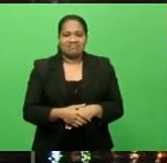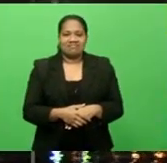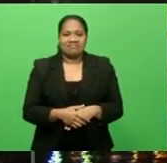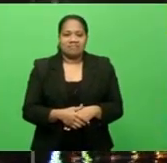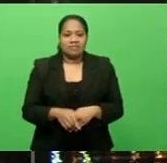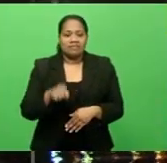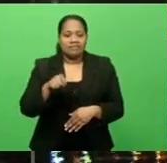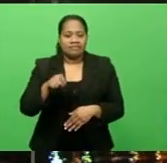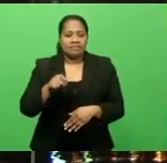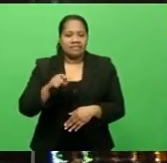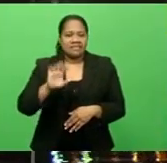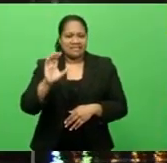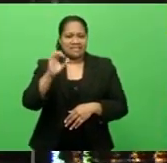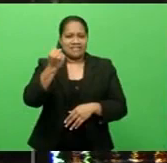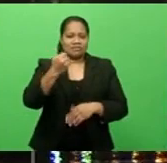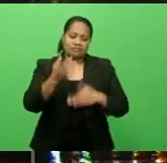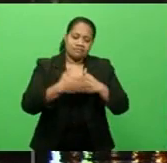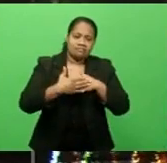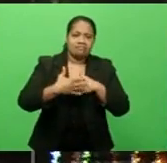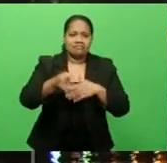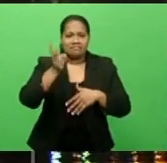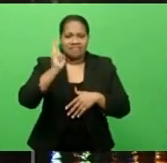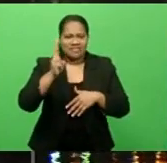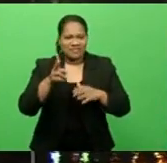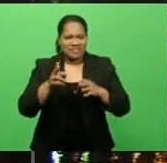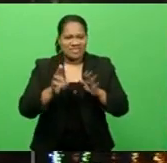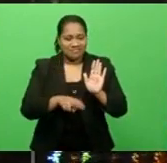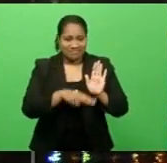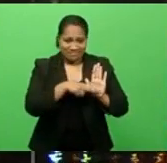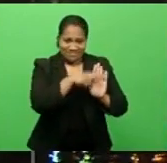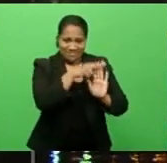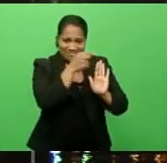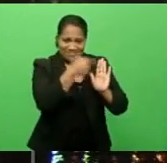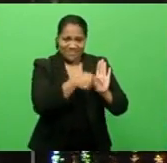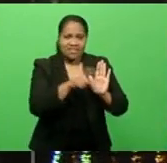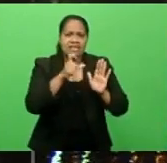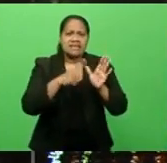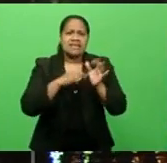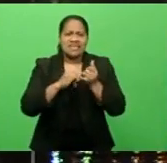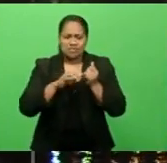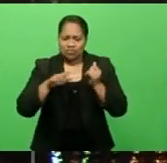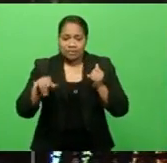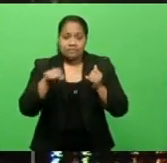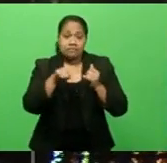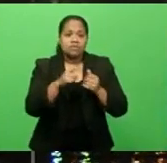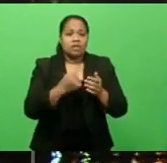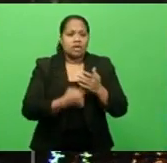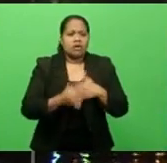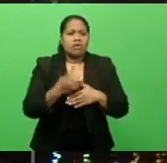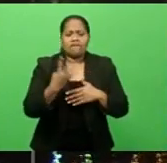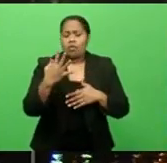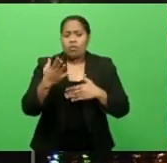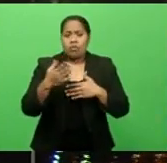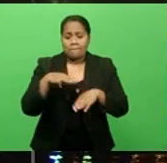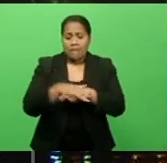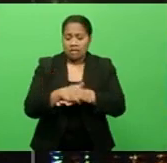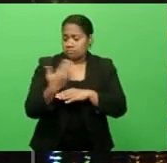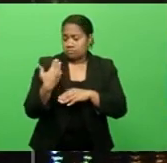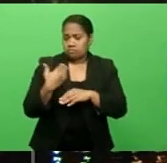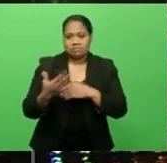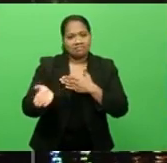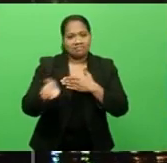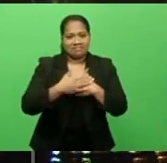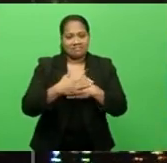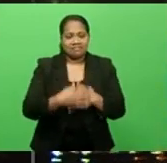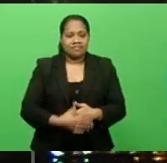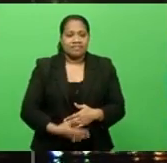successful reopening for Castaway Island on Friday after the 5-star resort shut down 4 months ago due to COVID-19. 9 buris